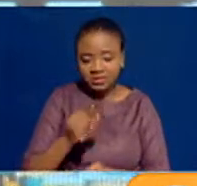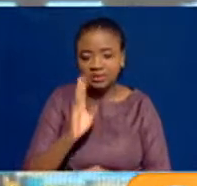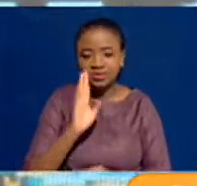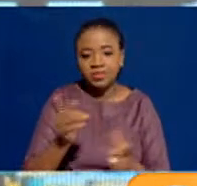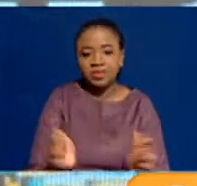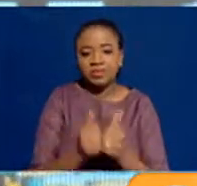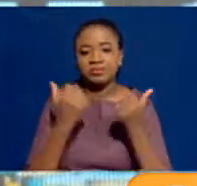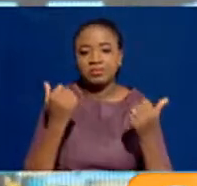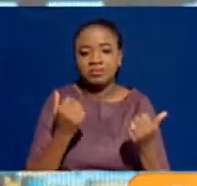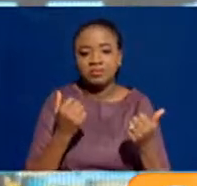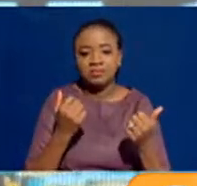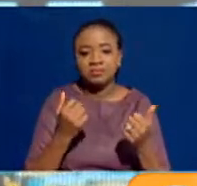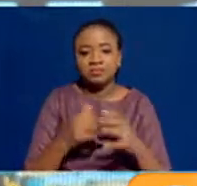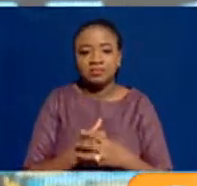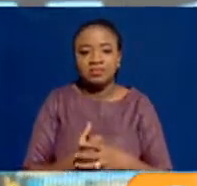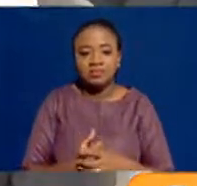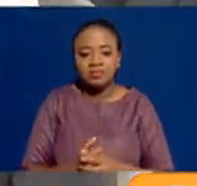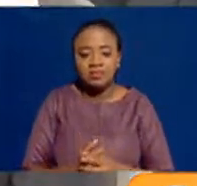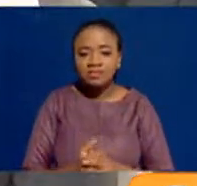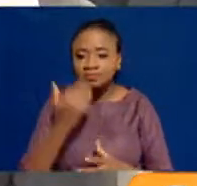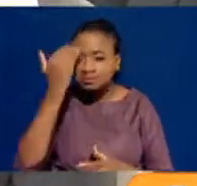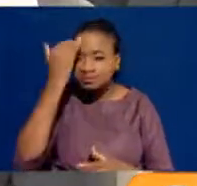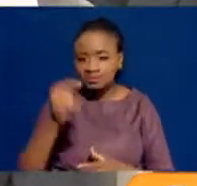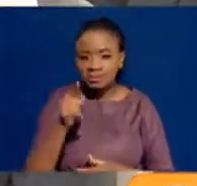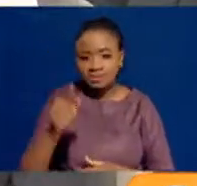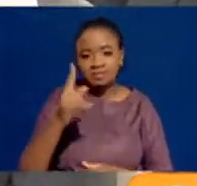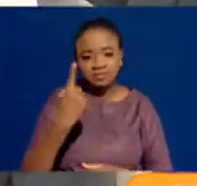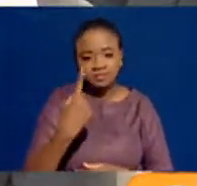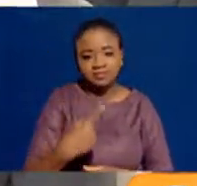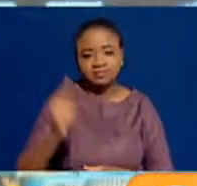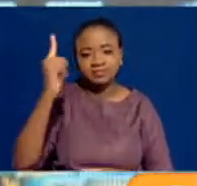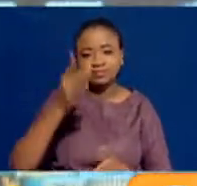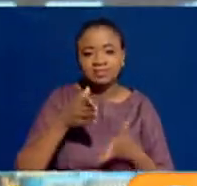it because it's the right thing to do.